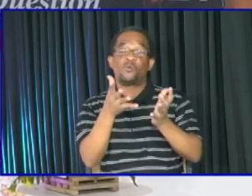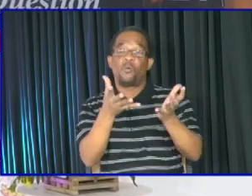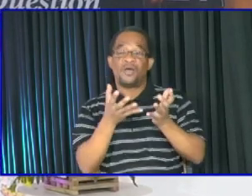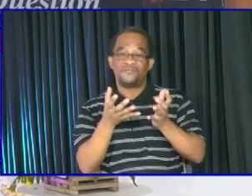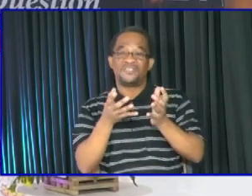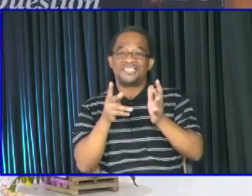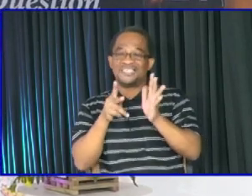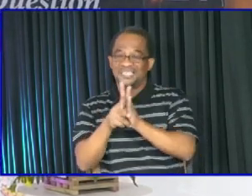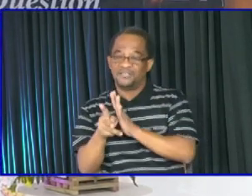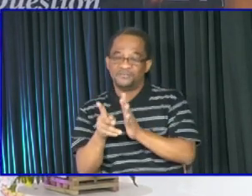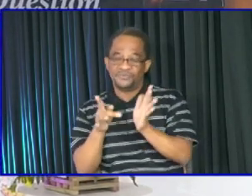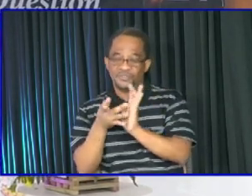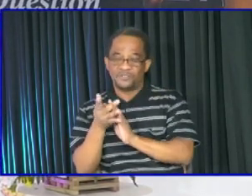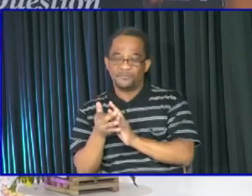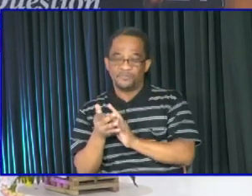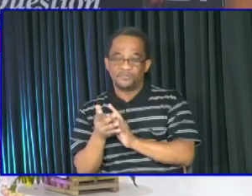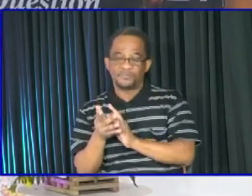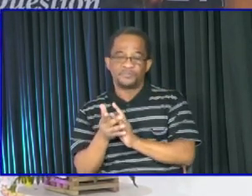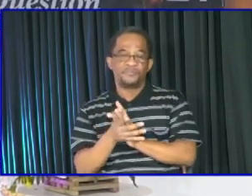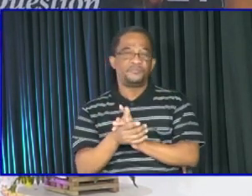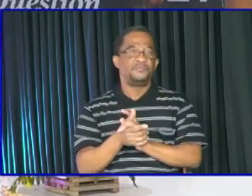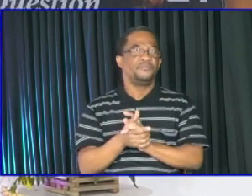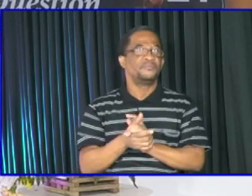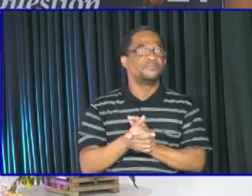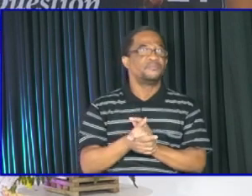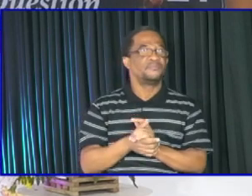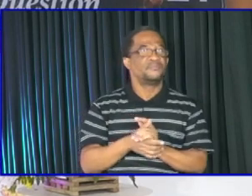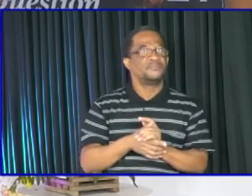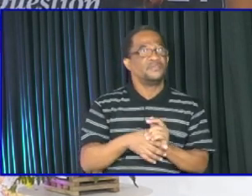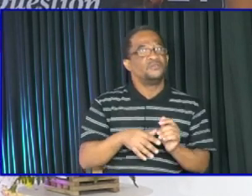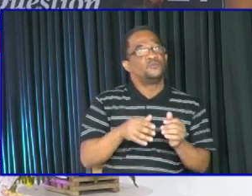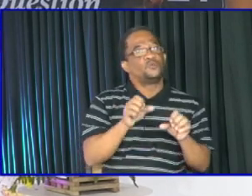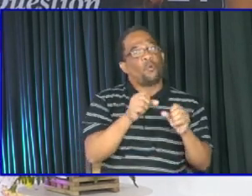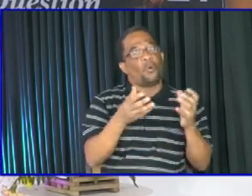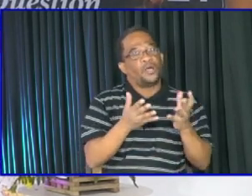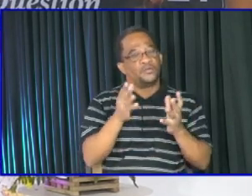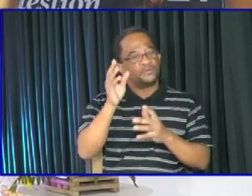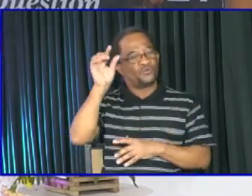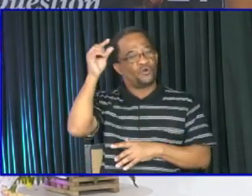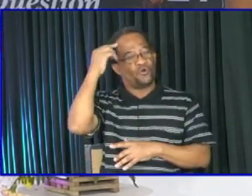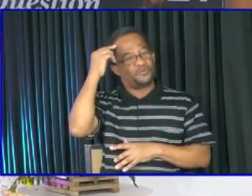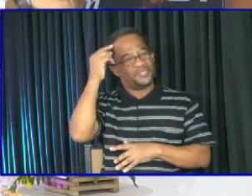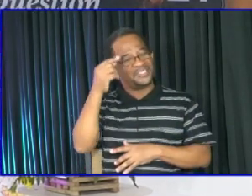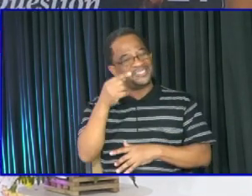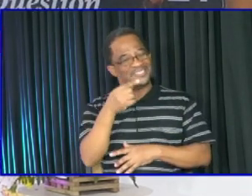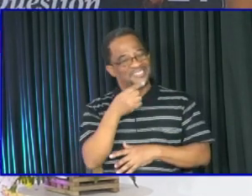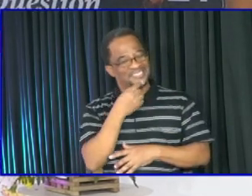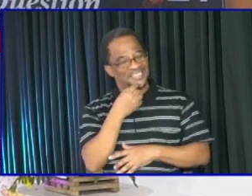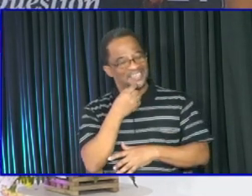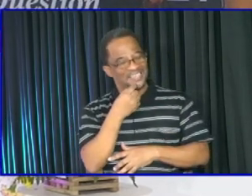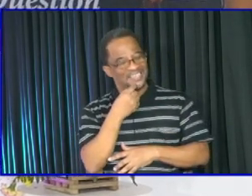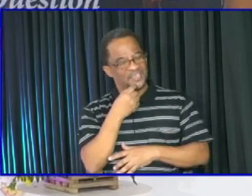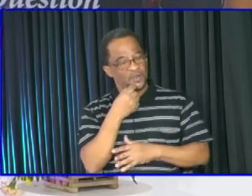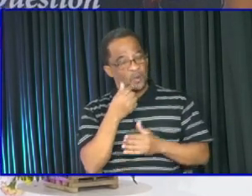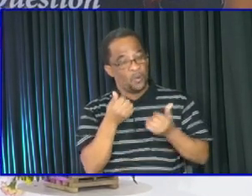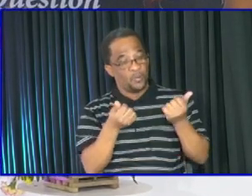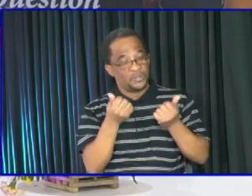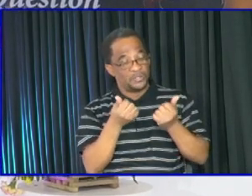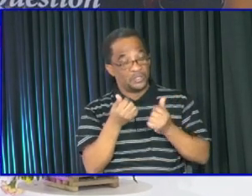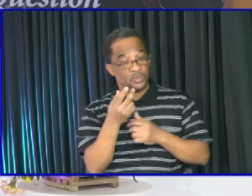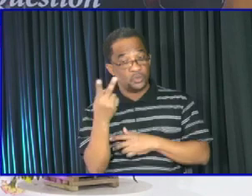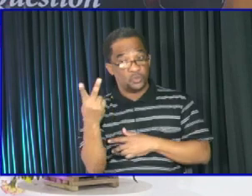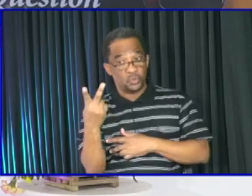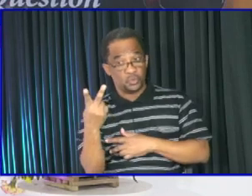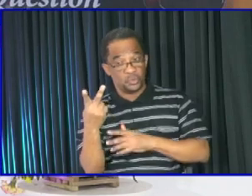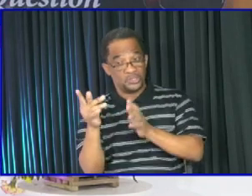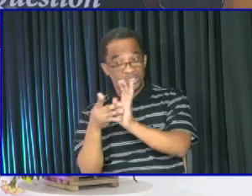knew who Barabbas was, Pilate gives the option. Pilate says, which of the two would you have me